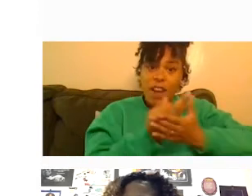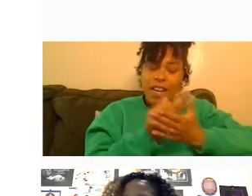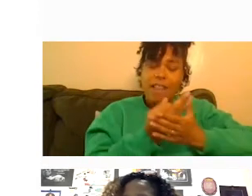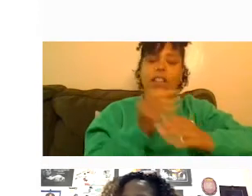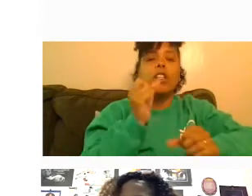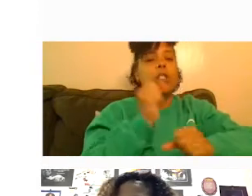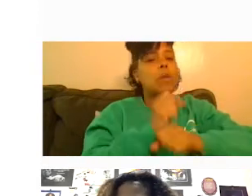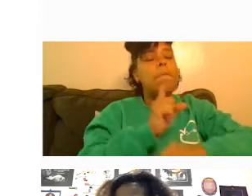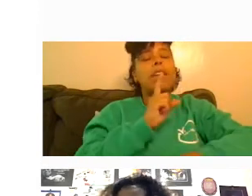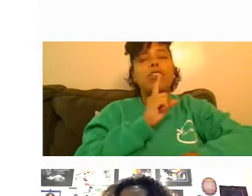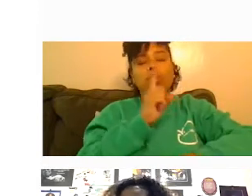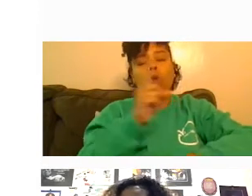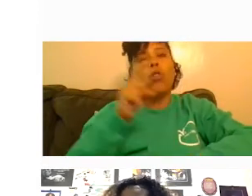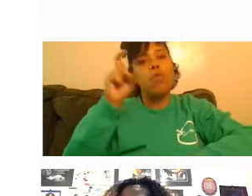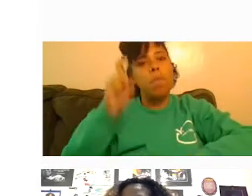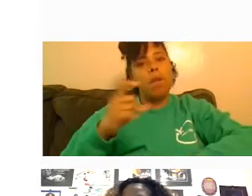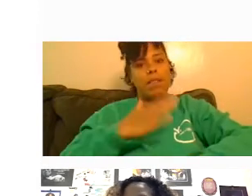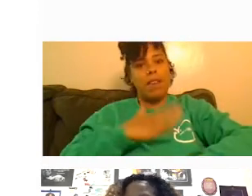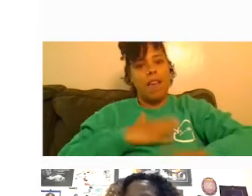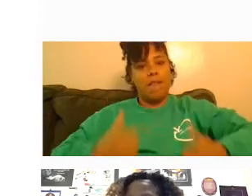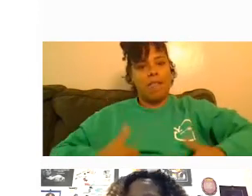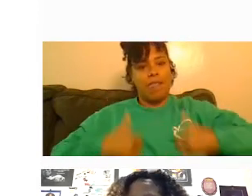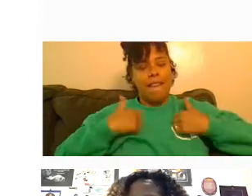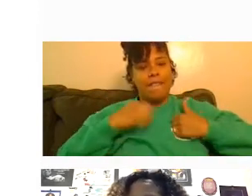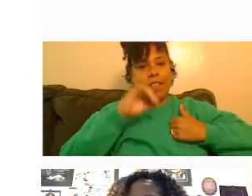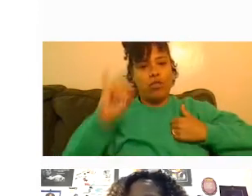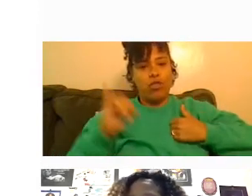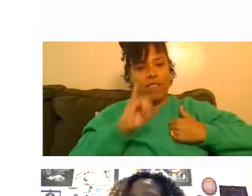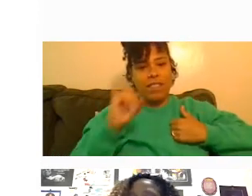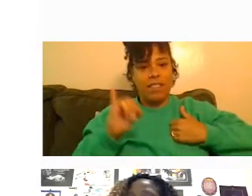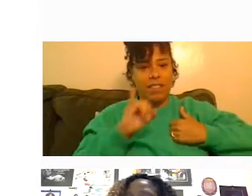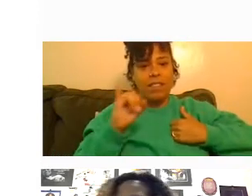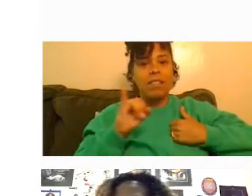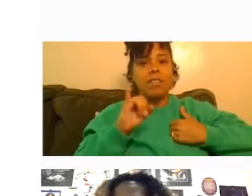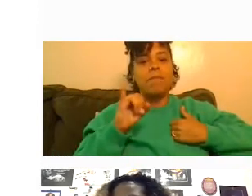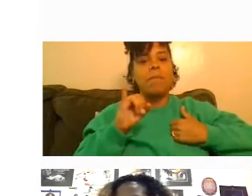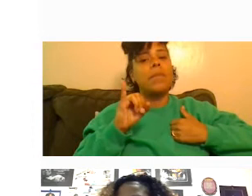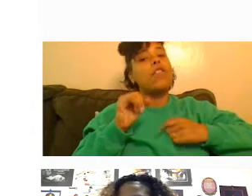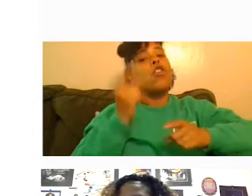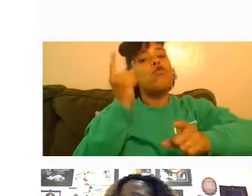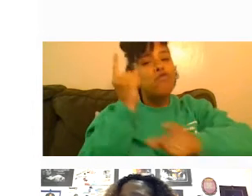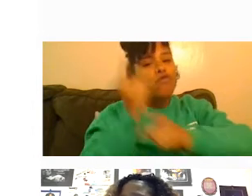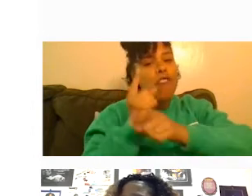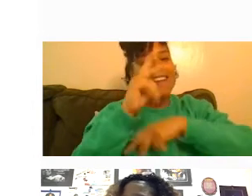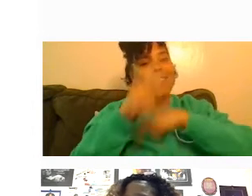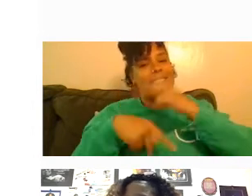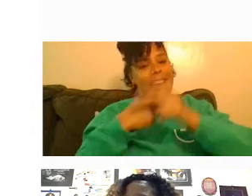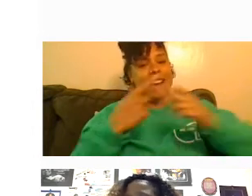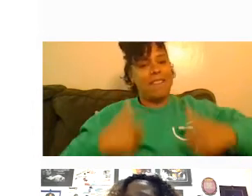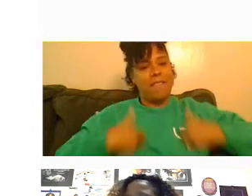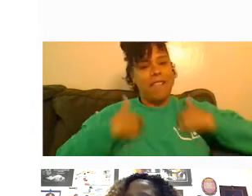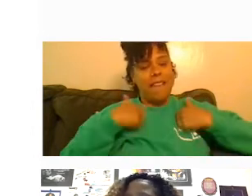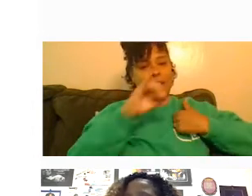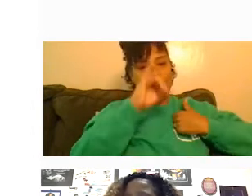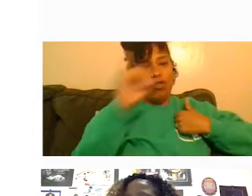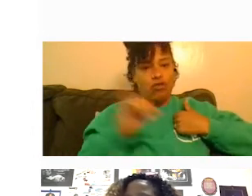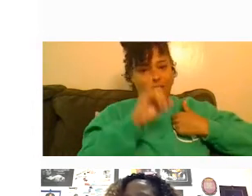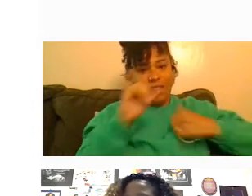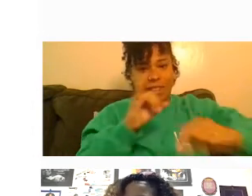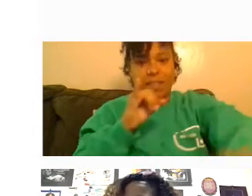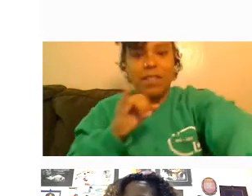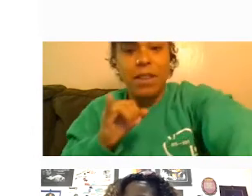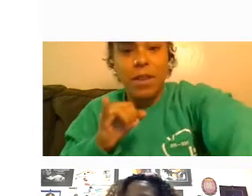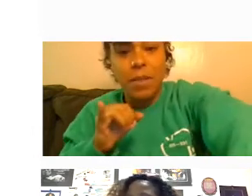life insurance. And not just life insurance, the right type of life insurance. We're going to talk about this for a minute, but I want you to hear